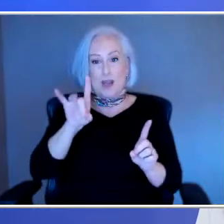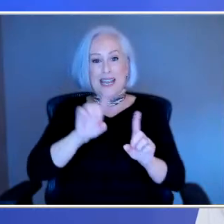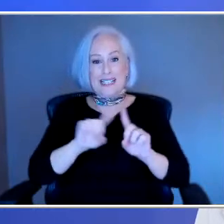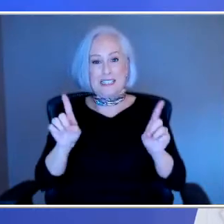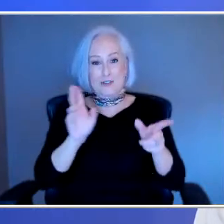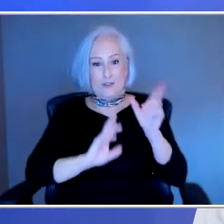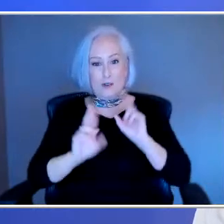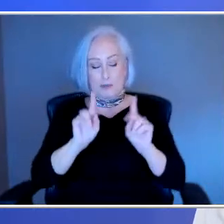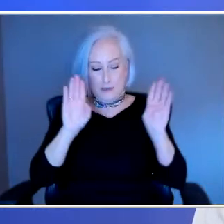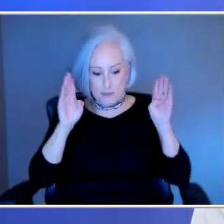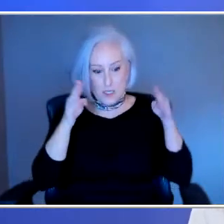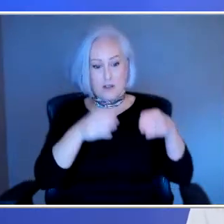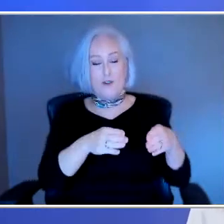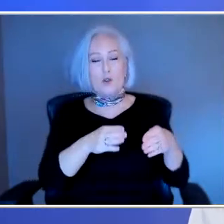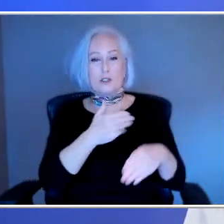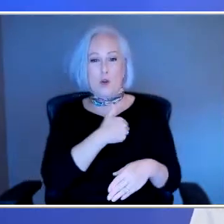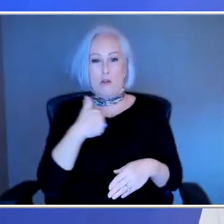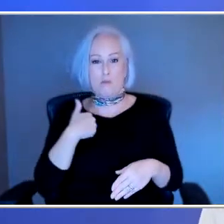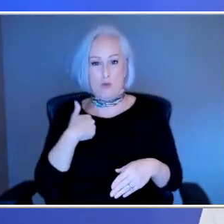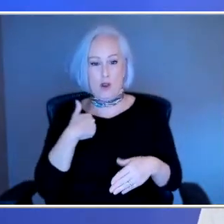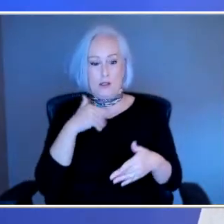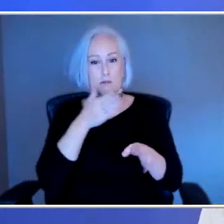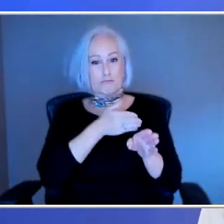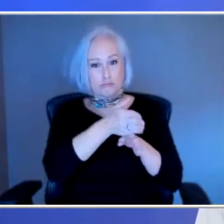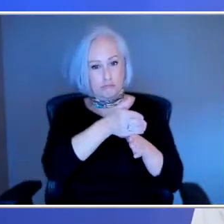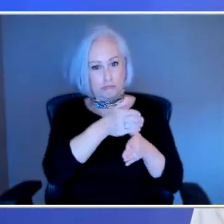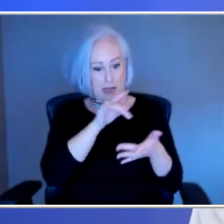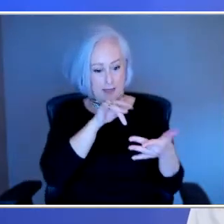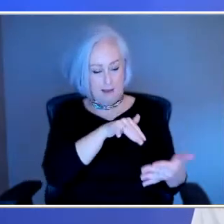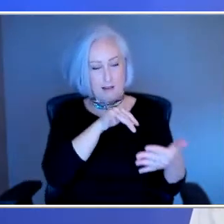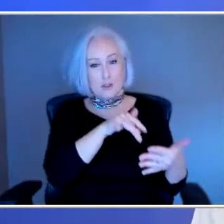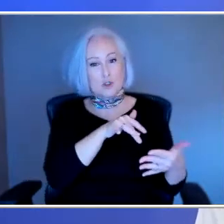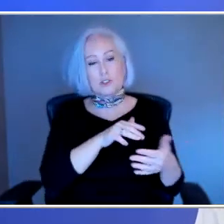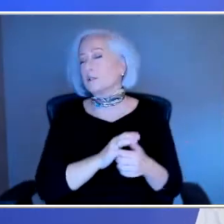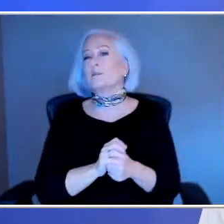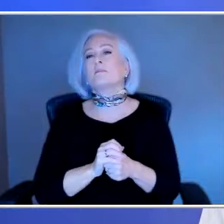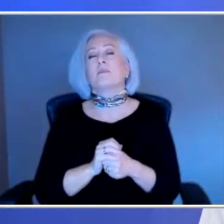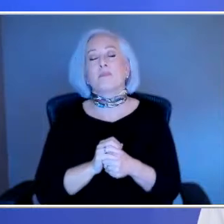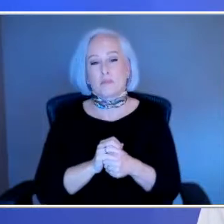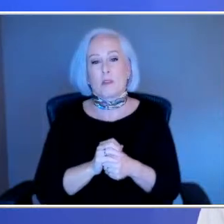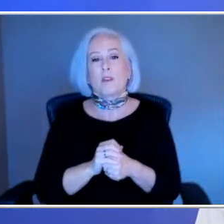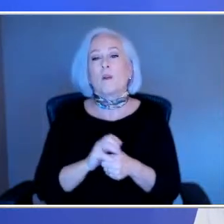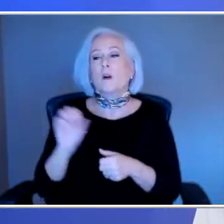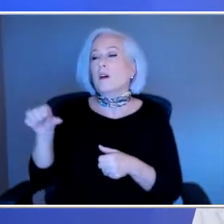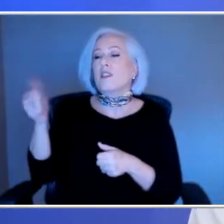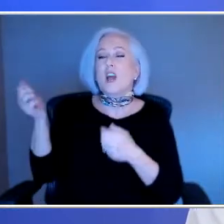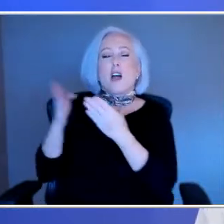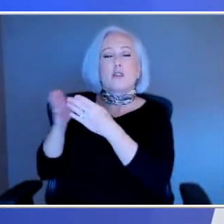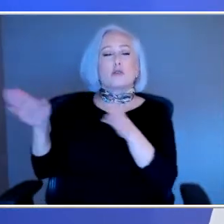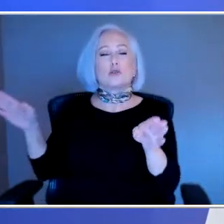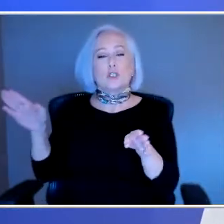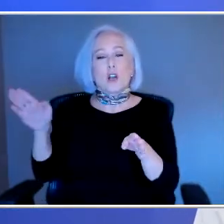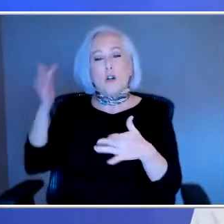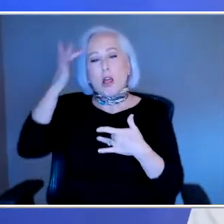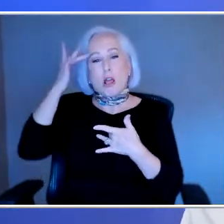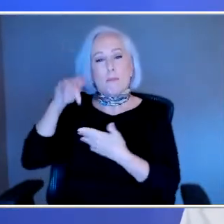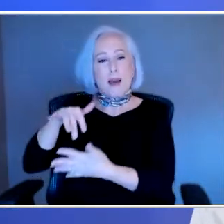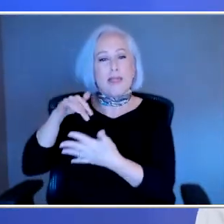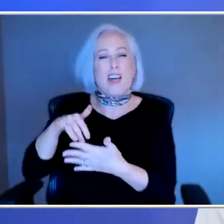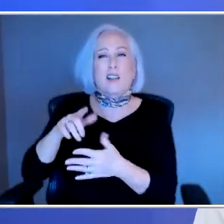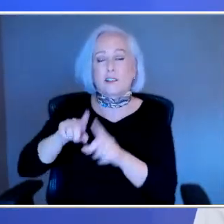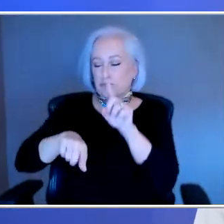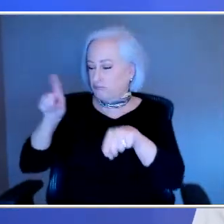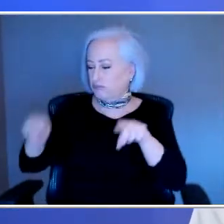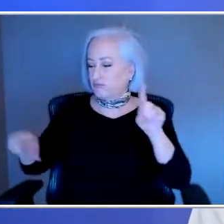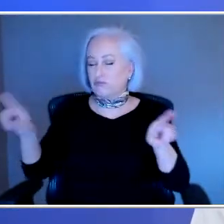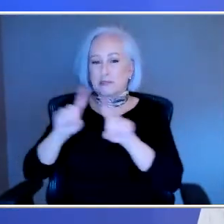And as for other institutions or the generalized pathologist, they would look at all types of cancers. And they're not looking at the